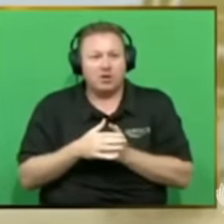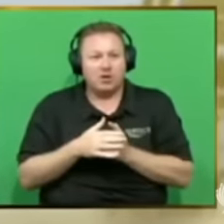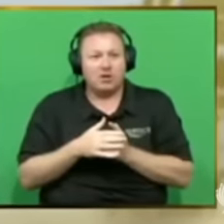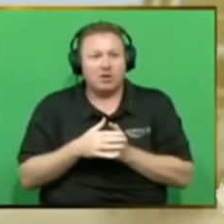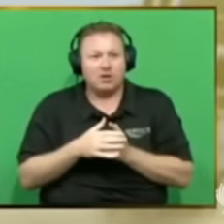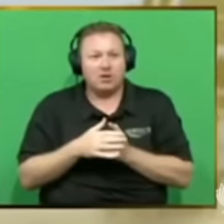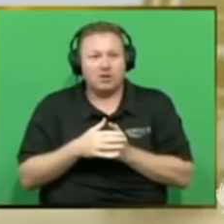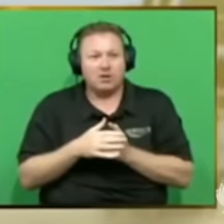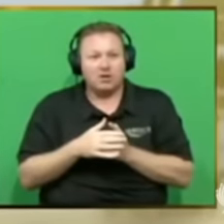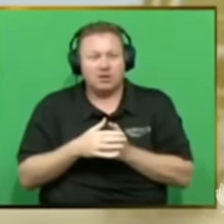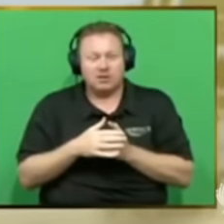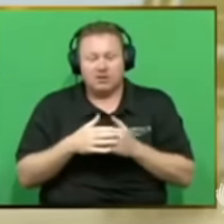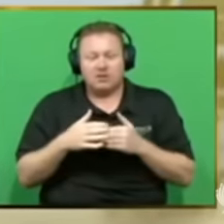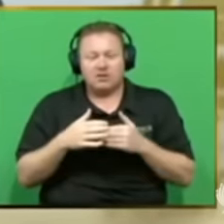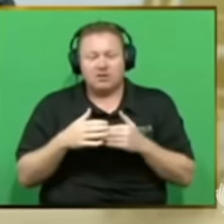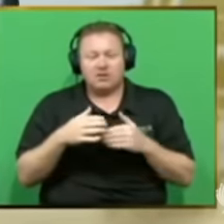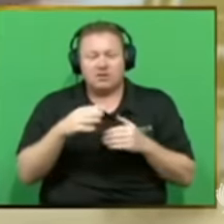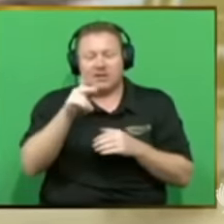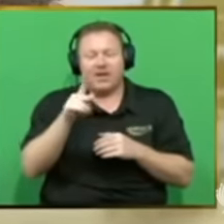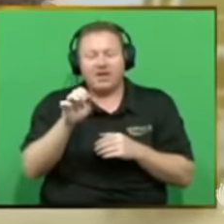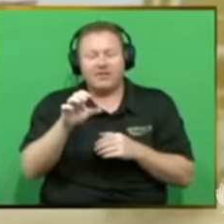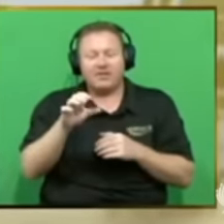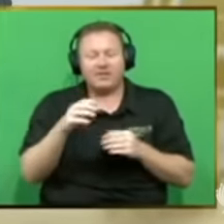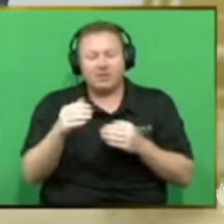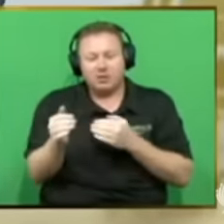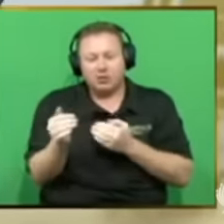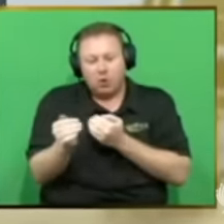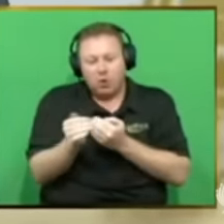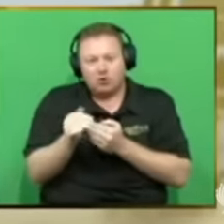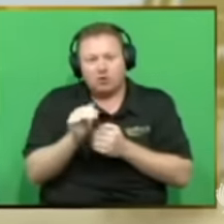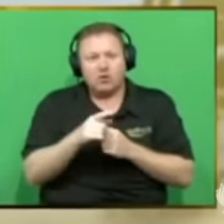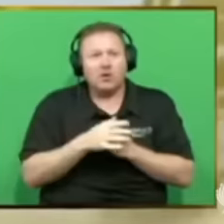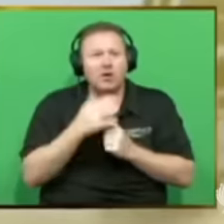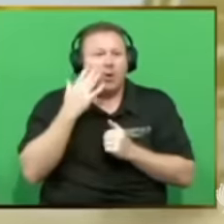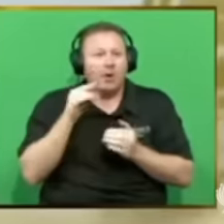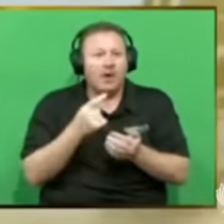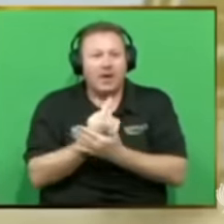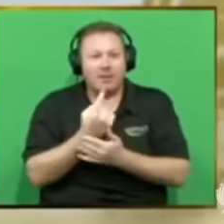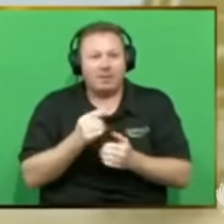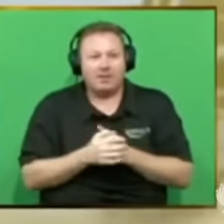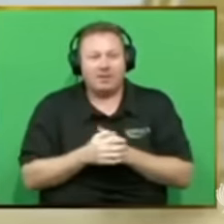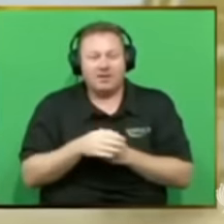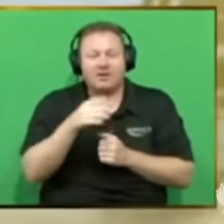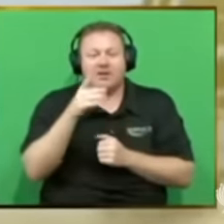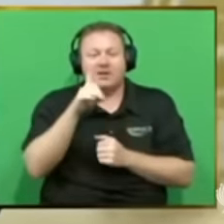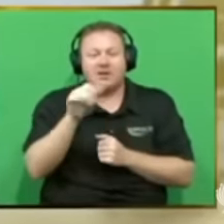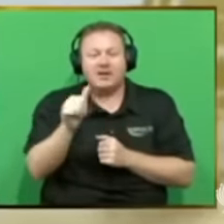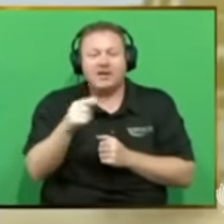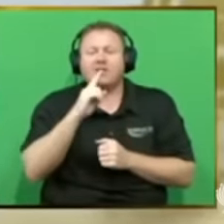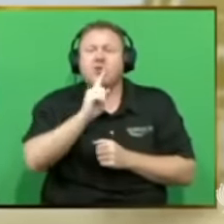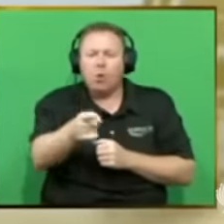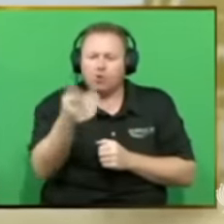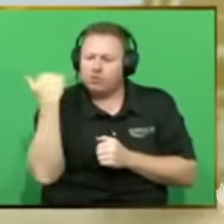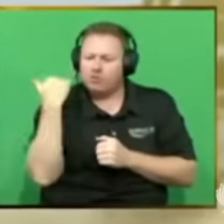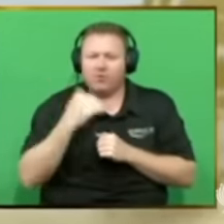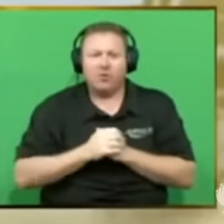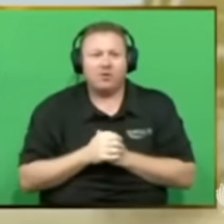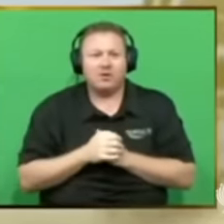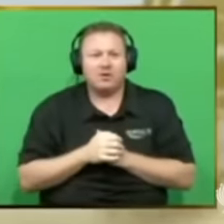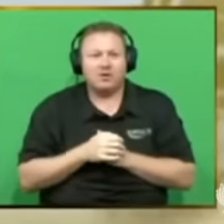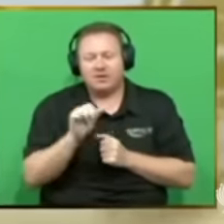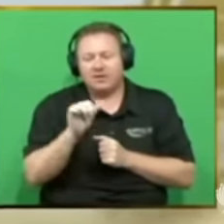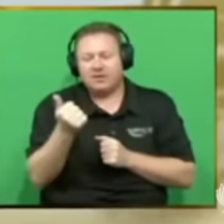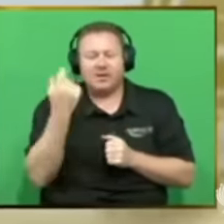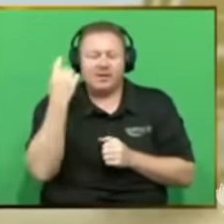of streetwise feasts. When that happens, just remember one thing, the DA told you so. Then there's